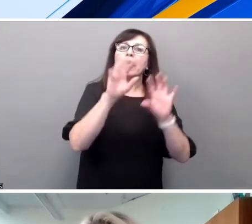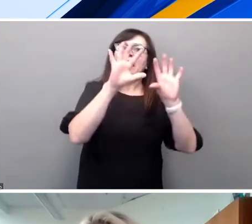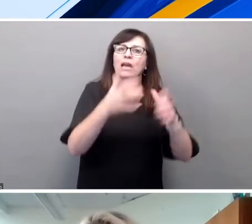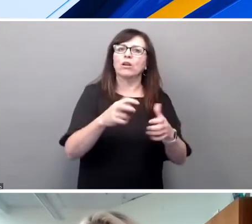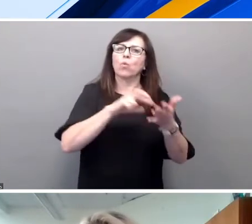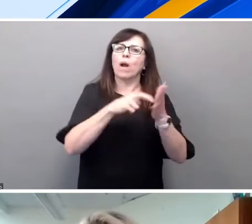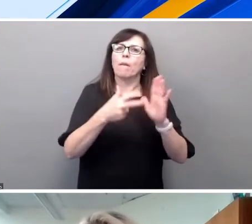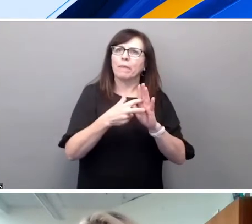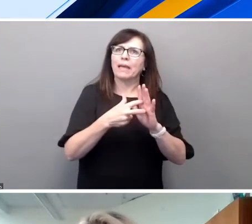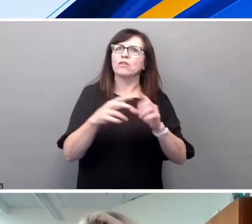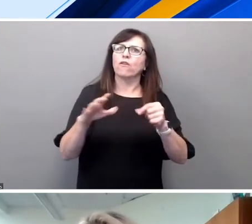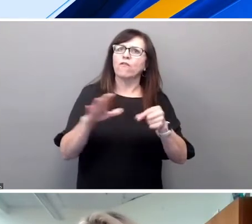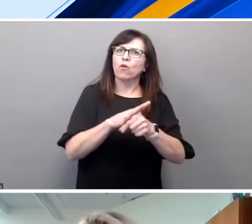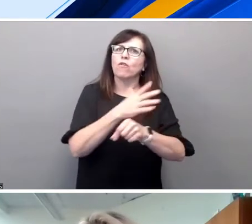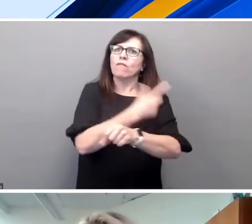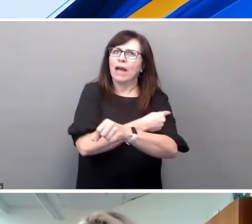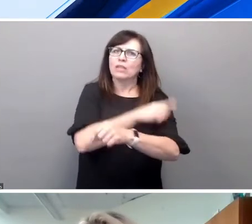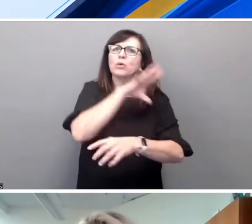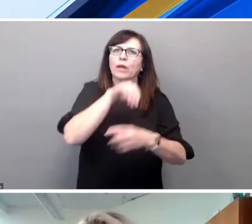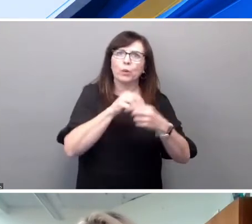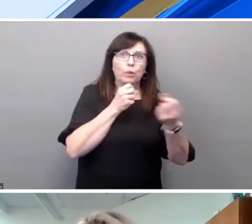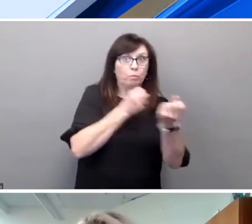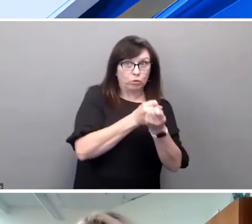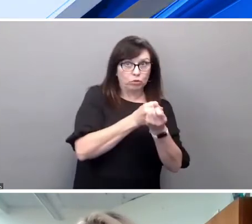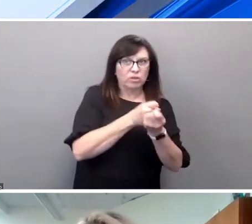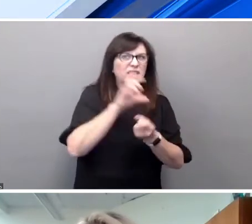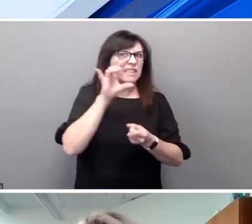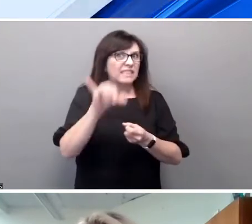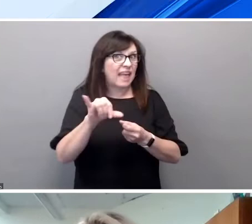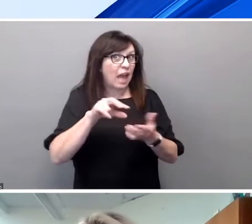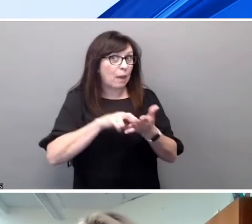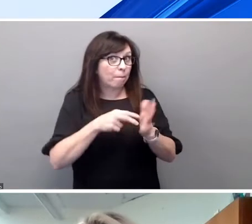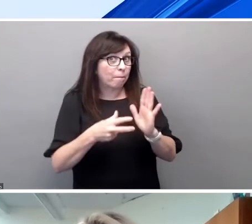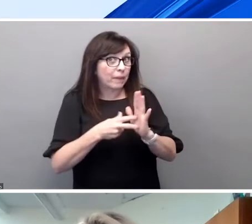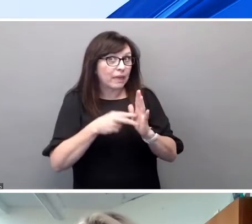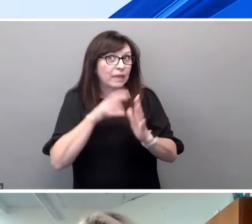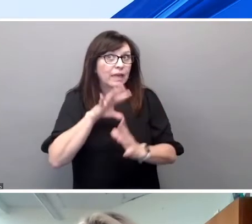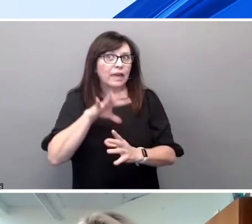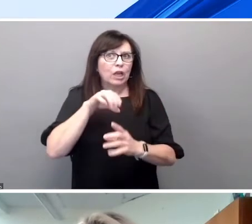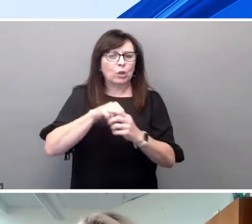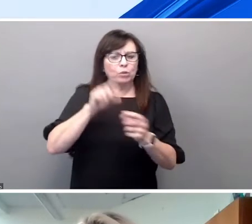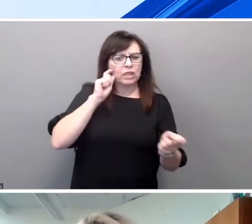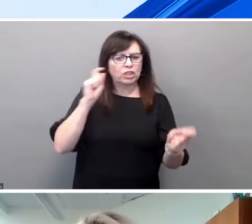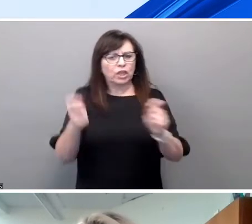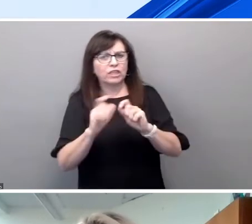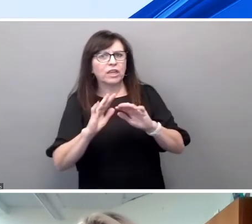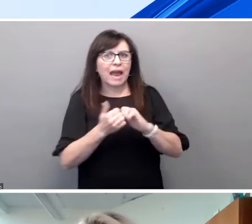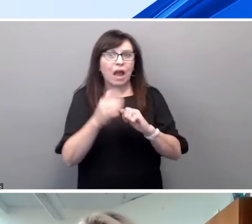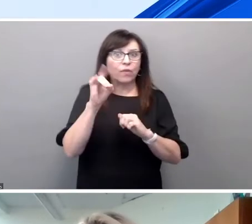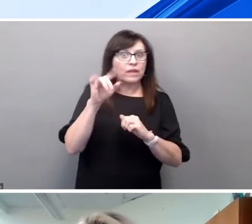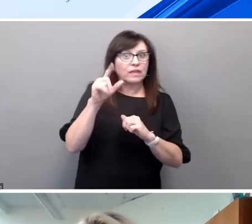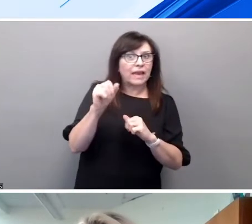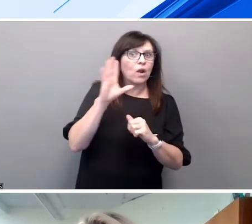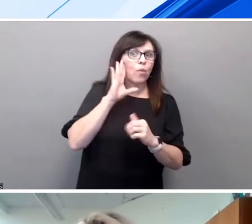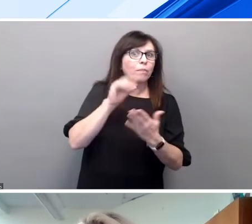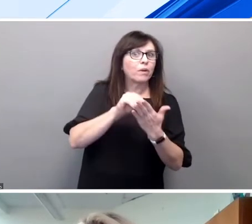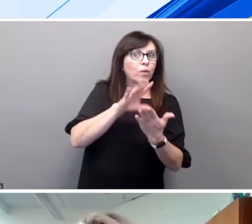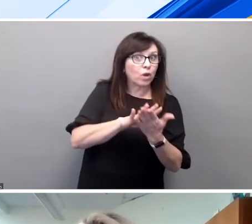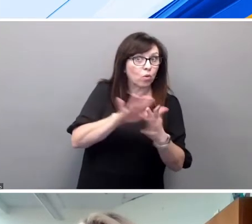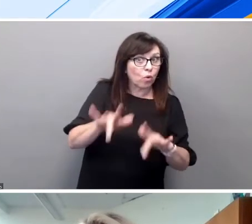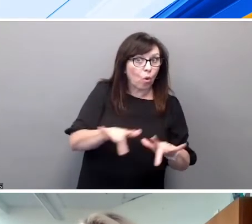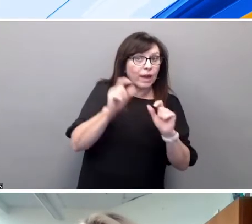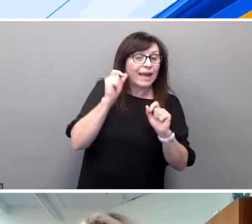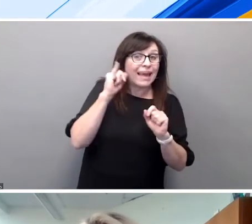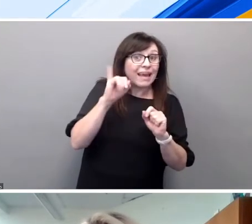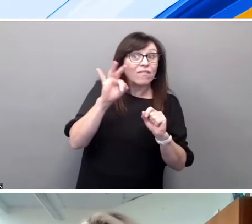fully vaccinated to include booster shots. Does that include a shift in how that data is reported? So for example, if it